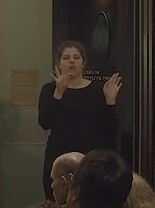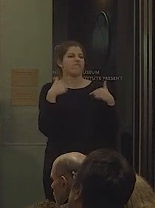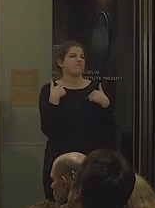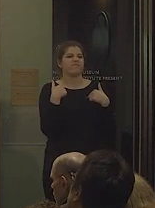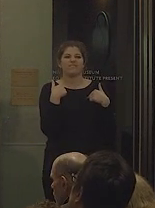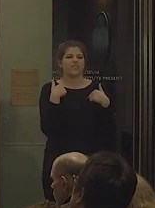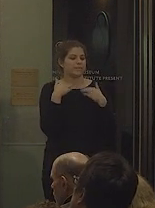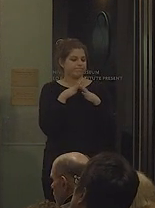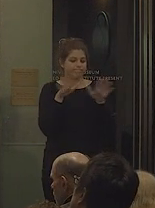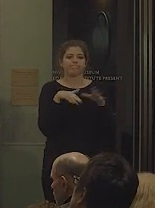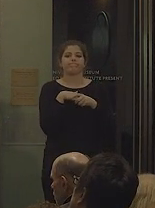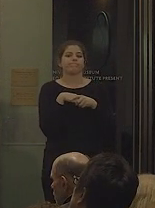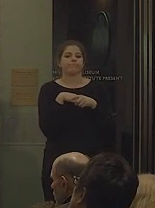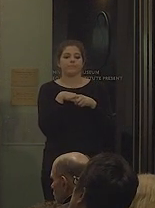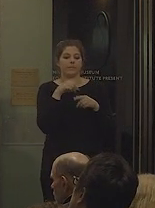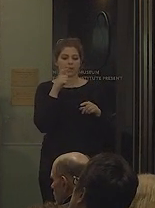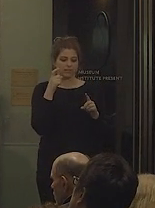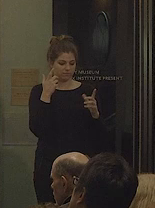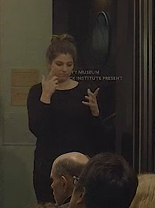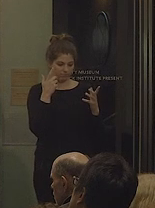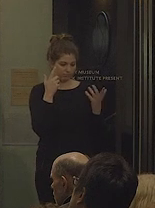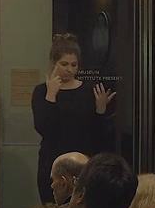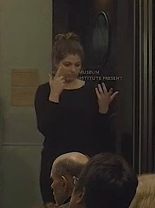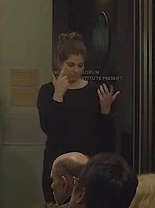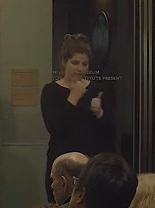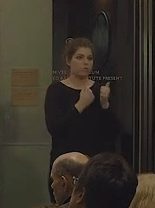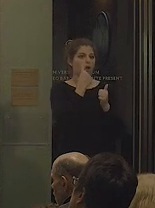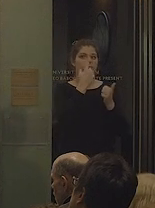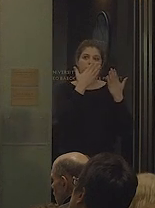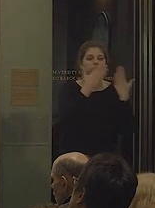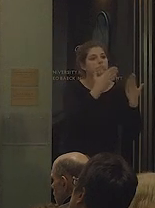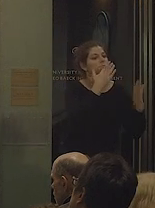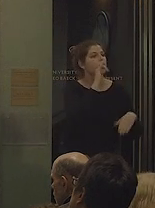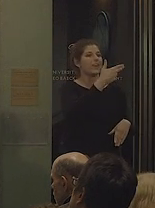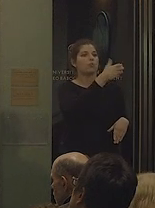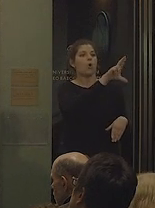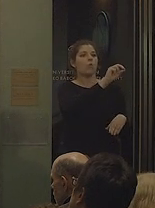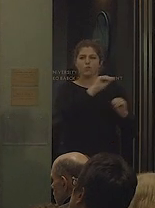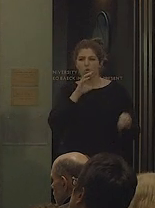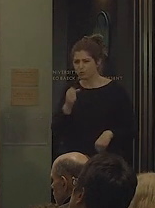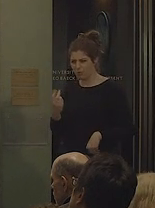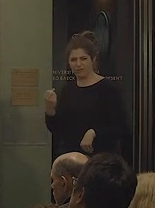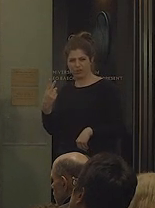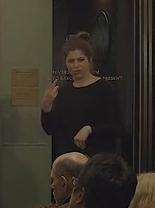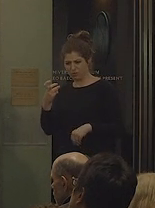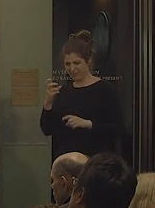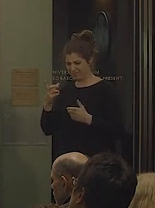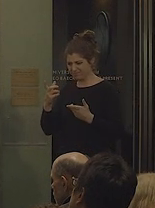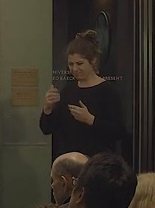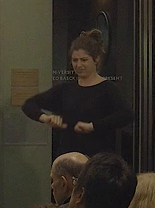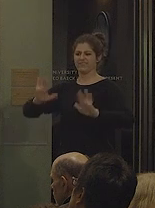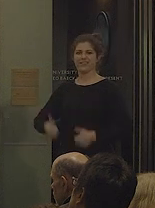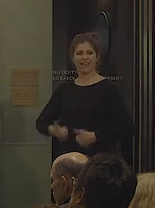off. And because while everybody is thankful for that hero, no 12-year-old boy should be giving his life